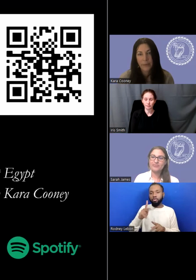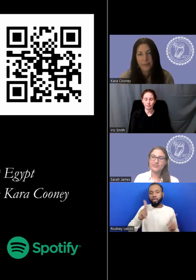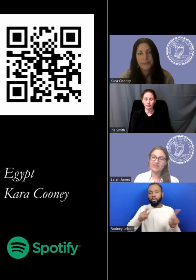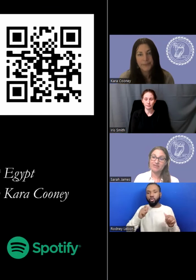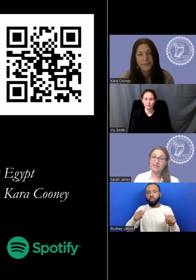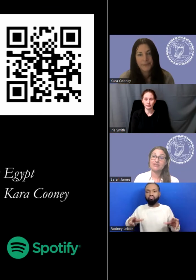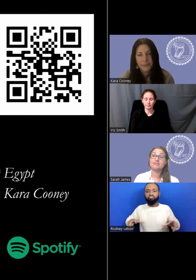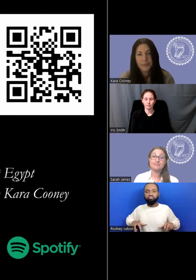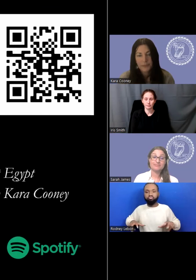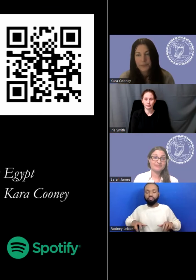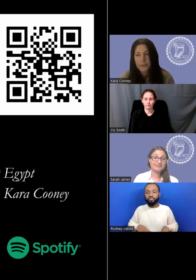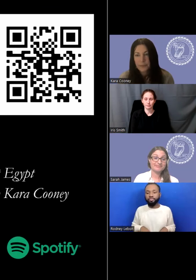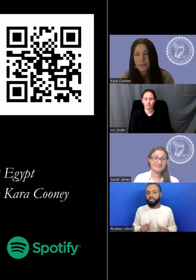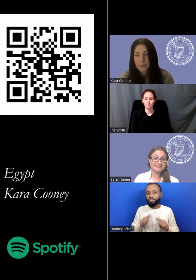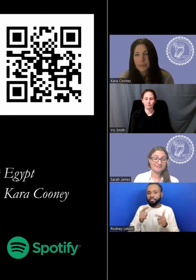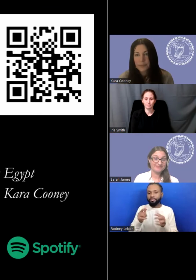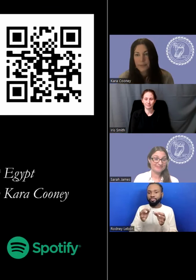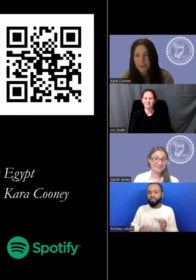are.